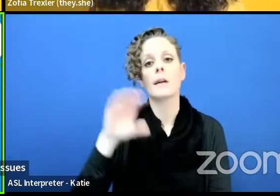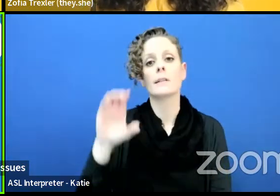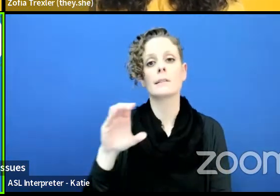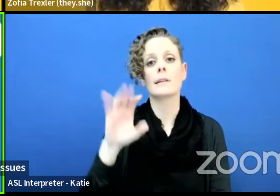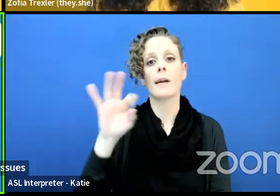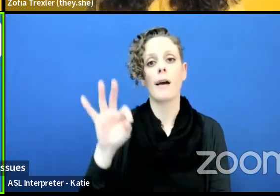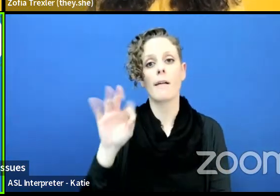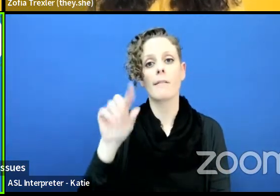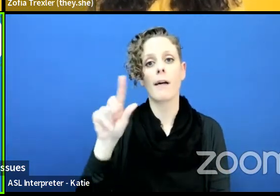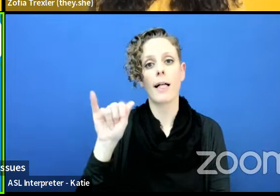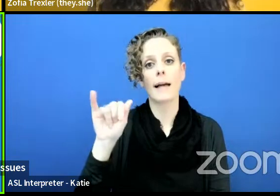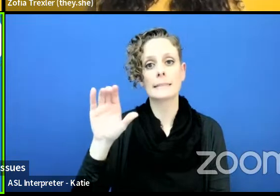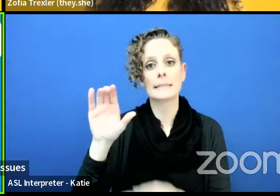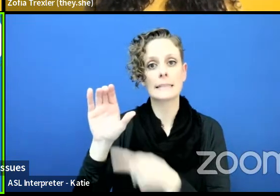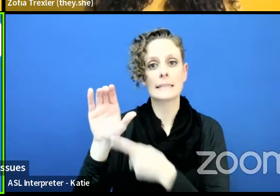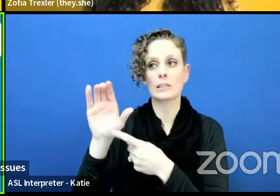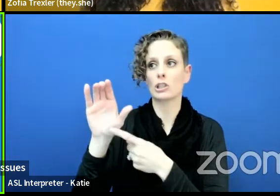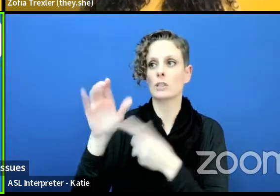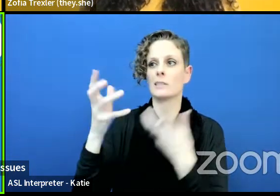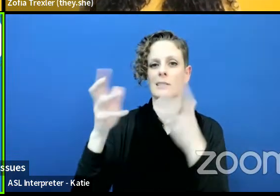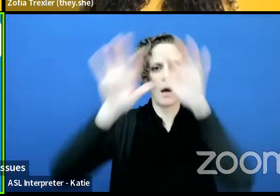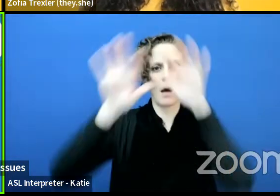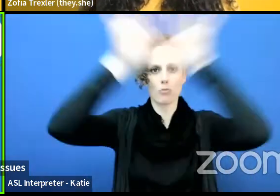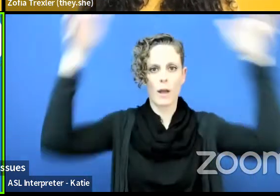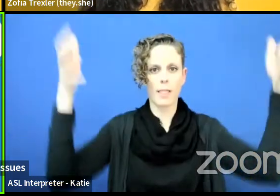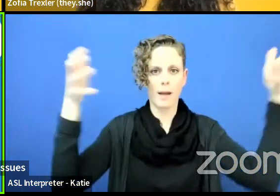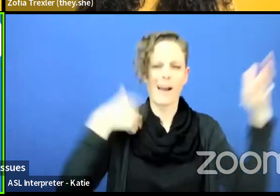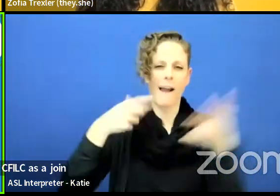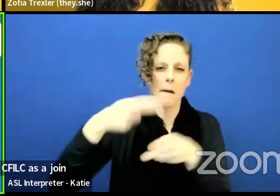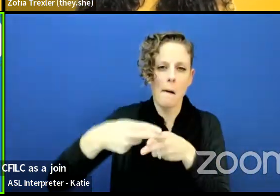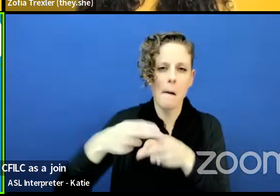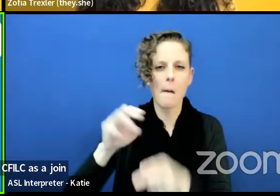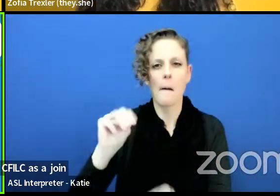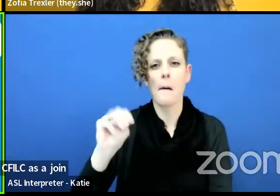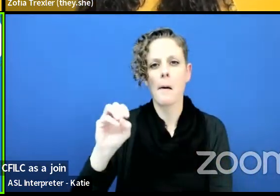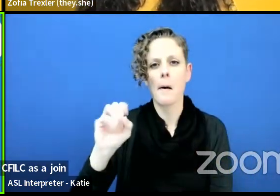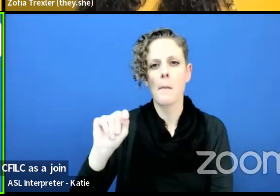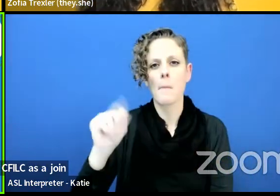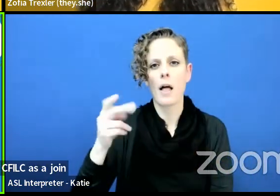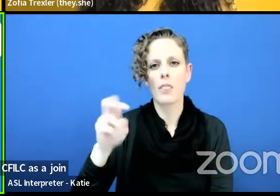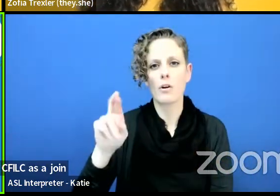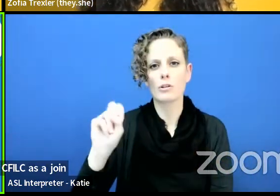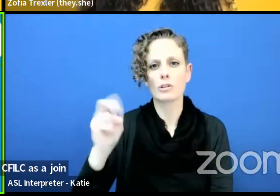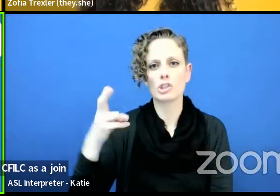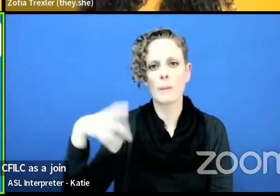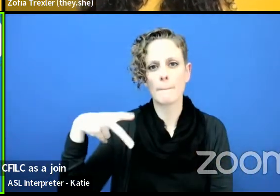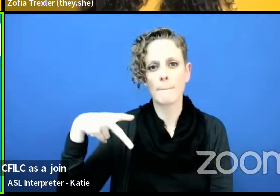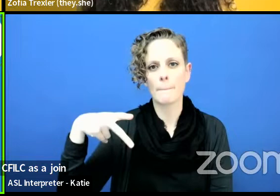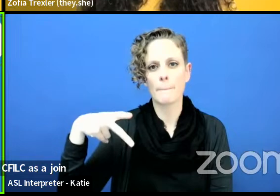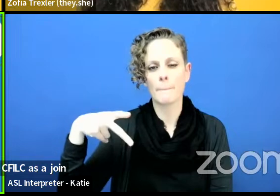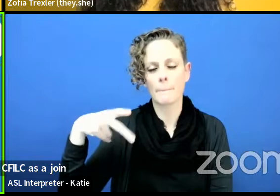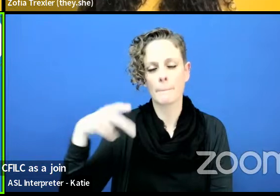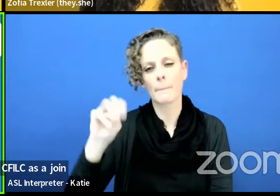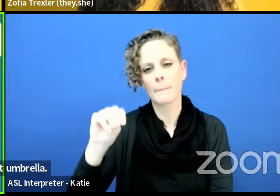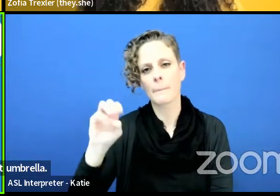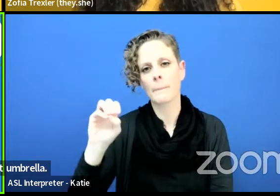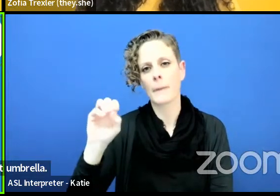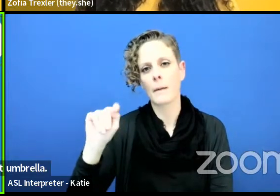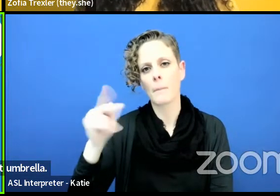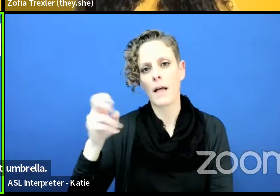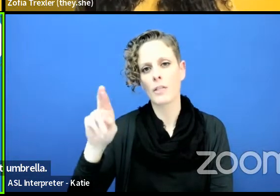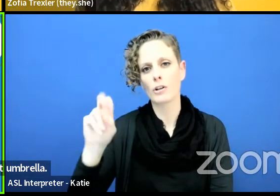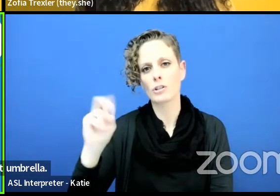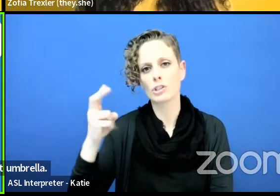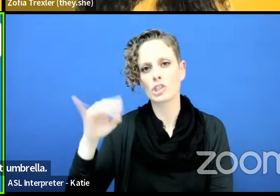CFILC as just this giant umbrella, a mothership. And I wanted to just be able to come here